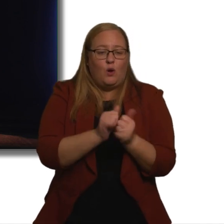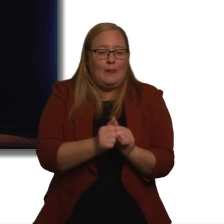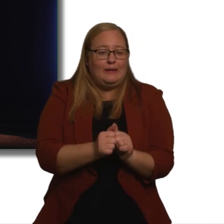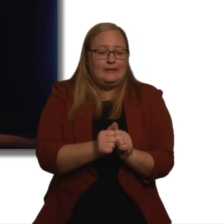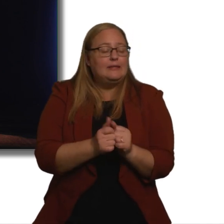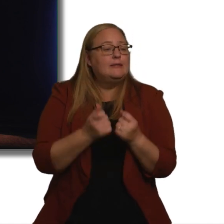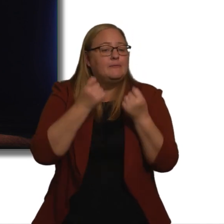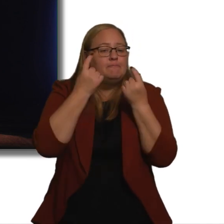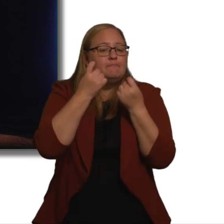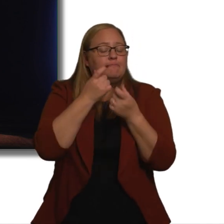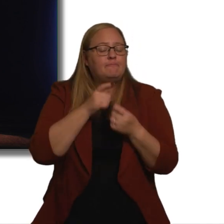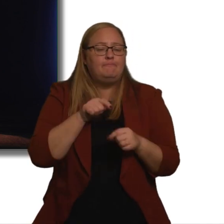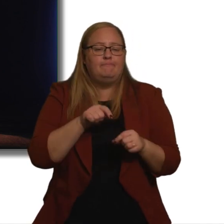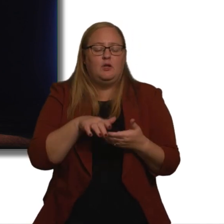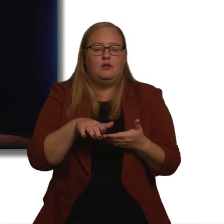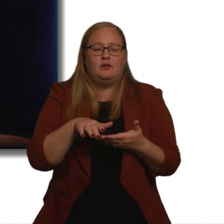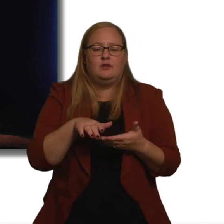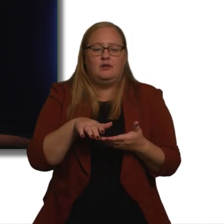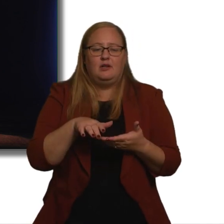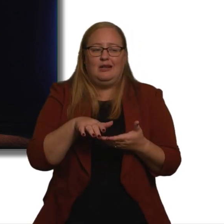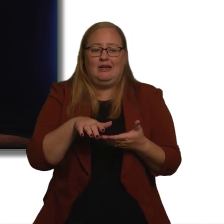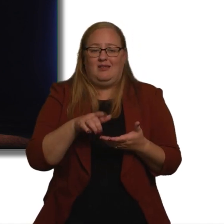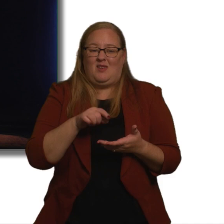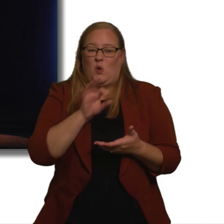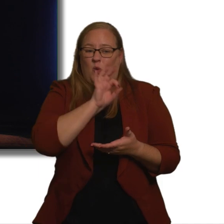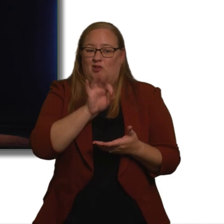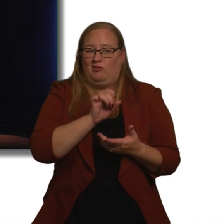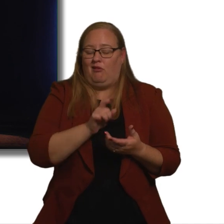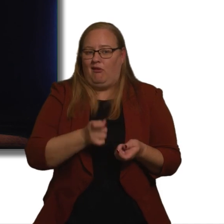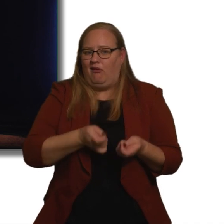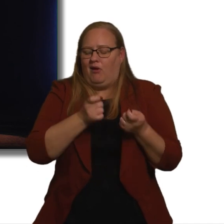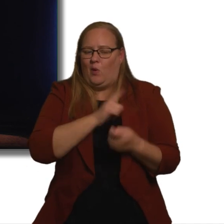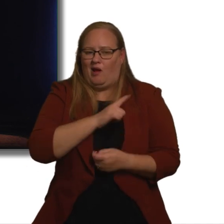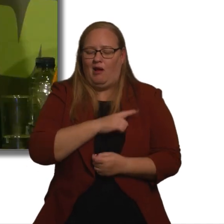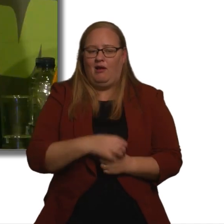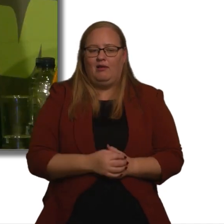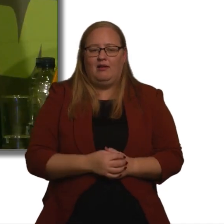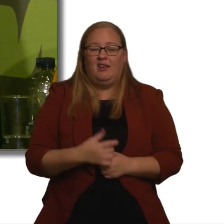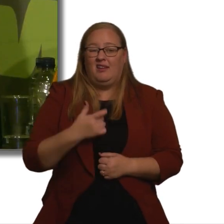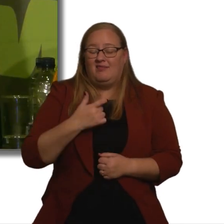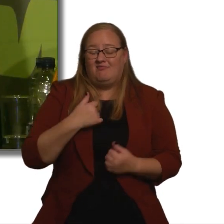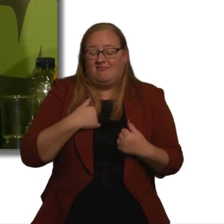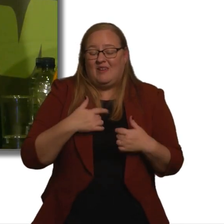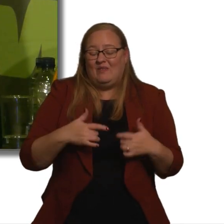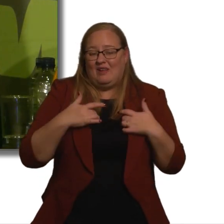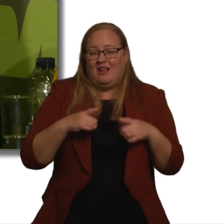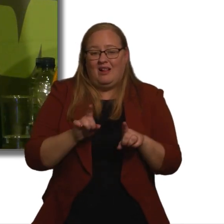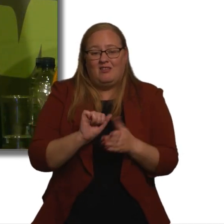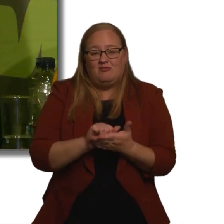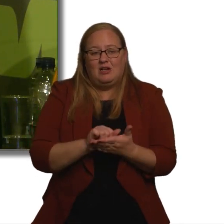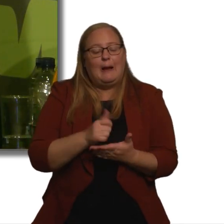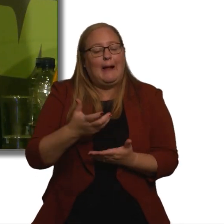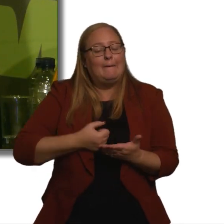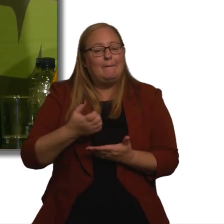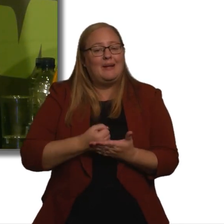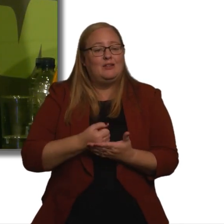will understand where the question's coming from, and we personally feel that too, is our pension contribution is below